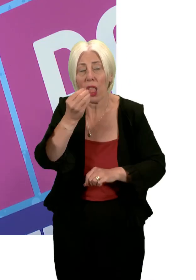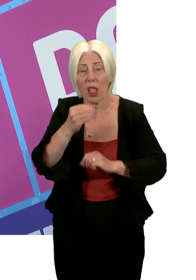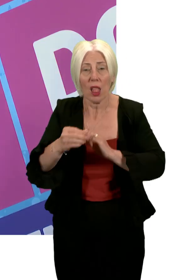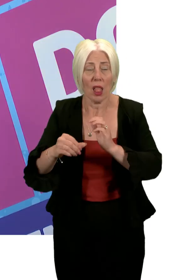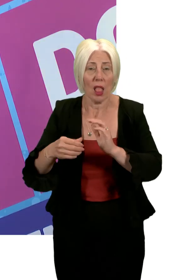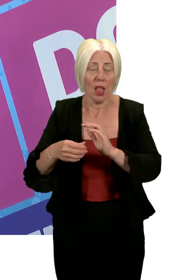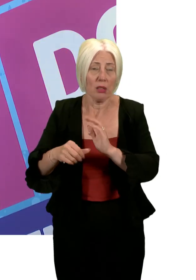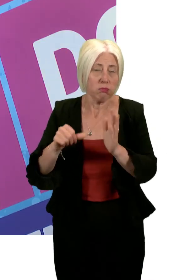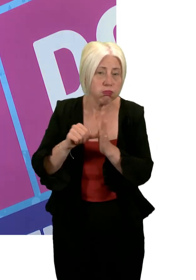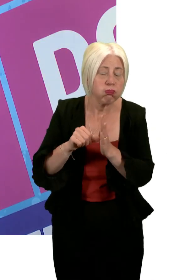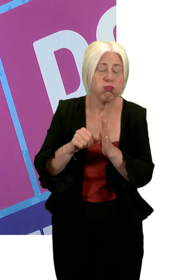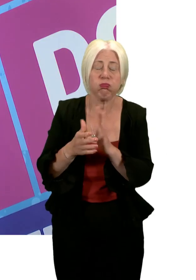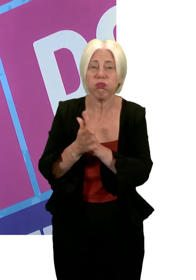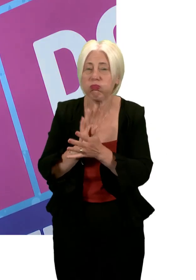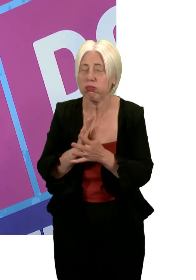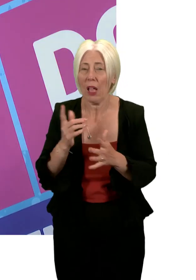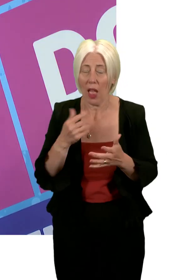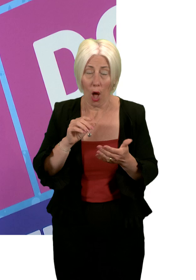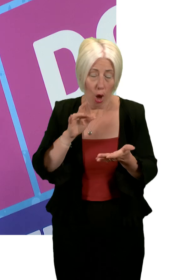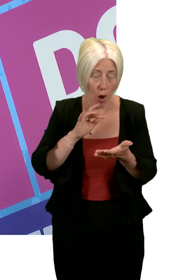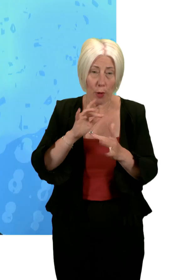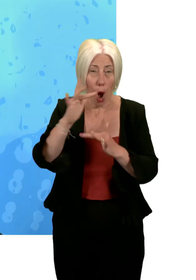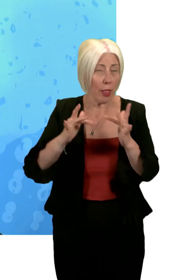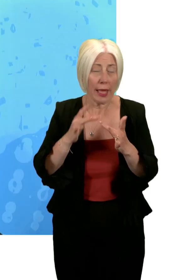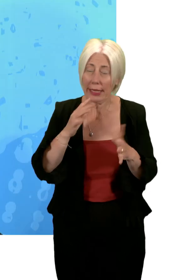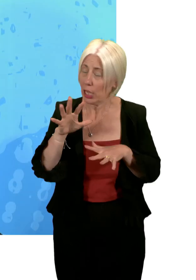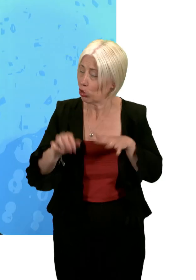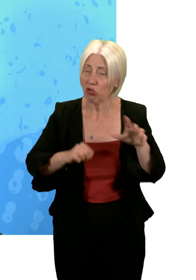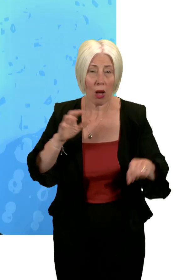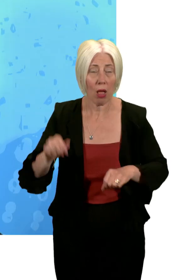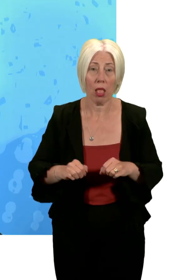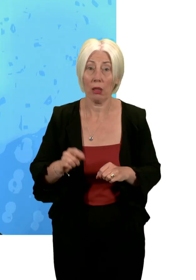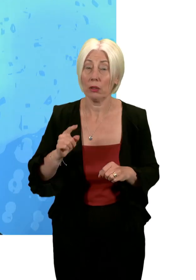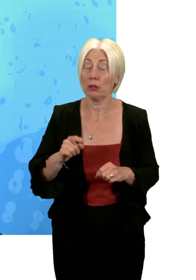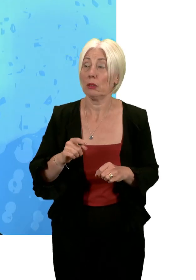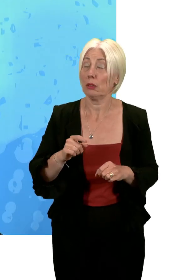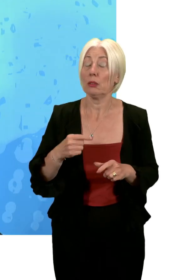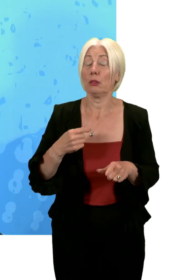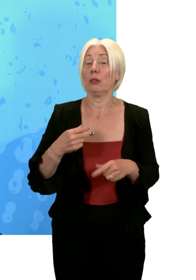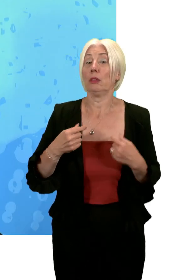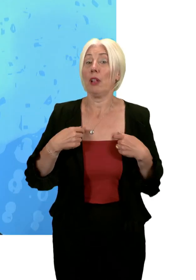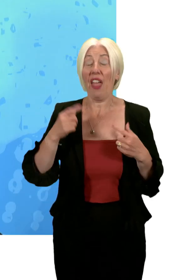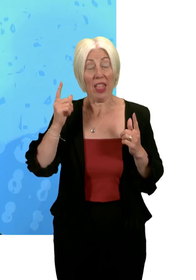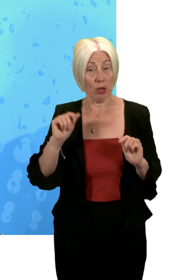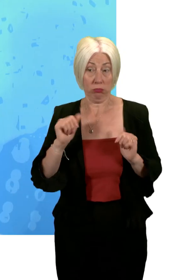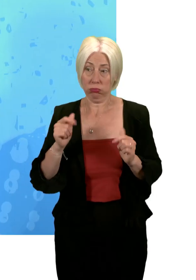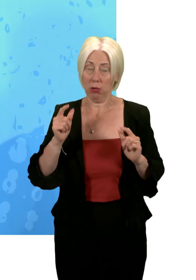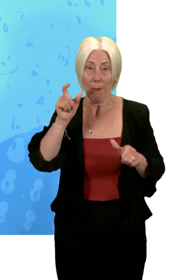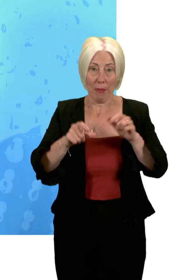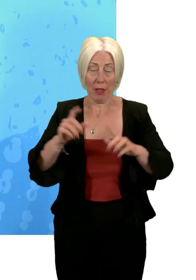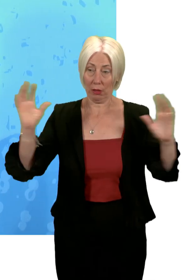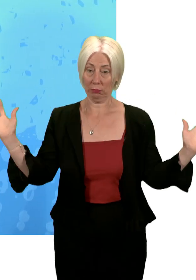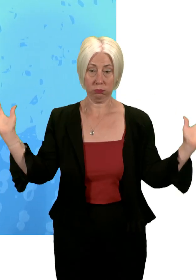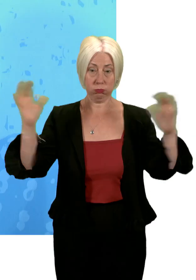on any of the questions? Getting people together to eat fresh food has, I mean, it's a